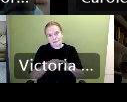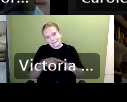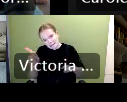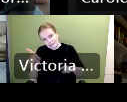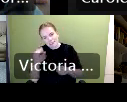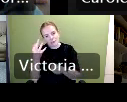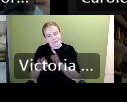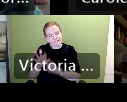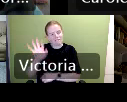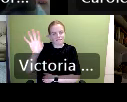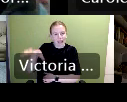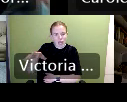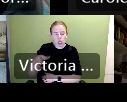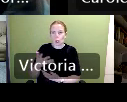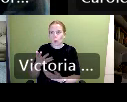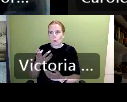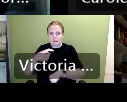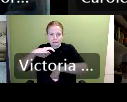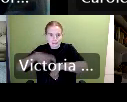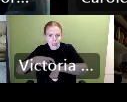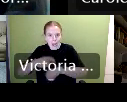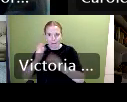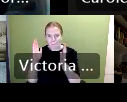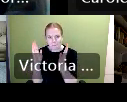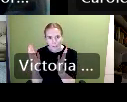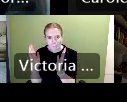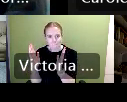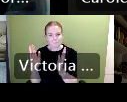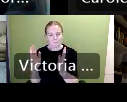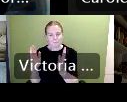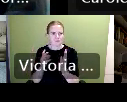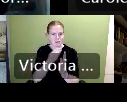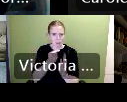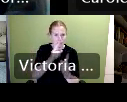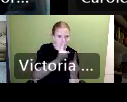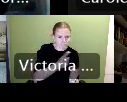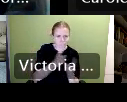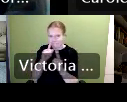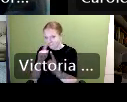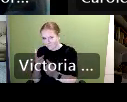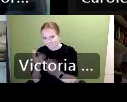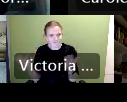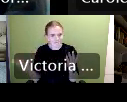always is not always easy for everybody.